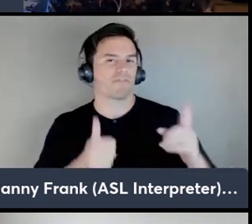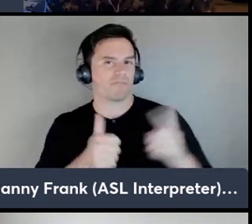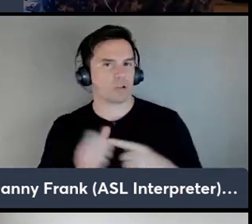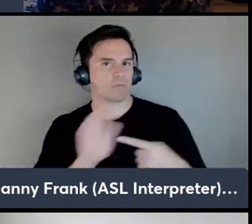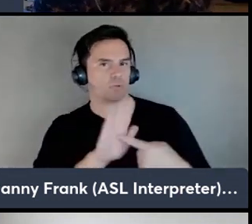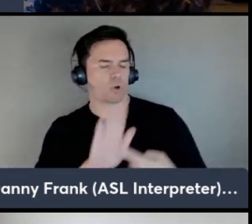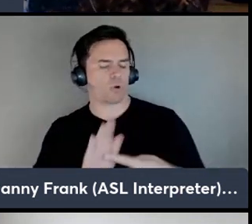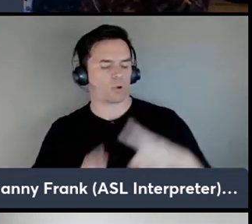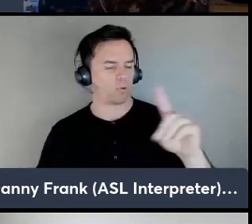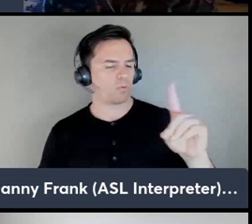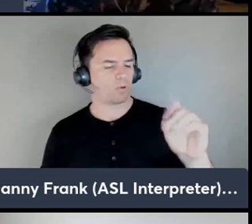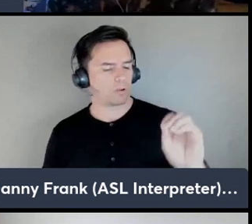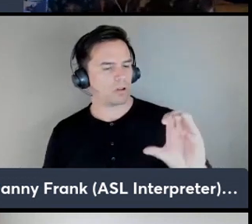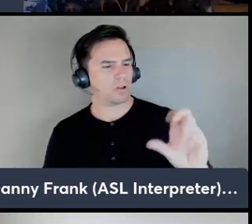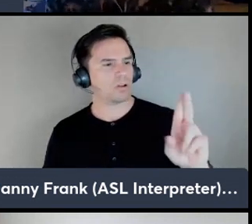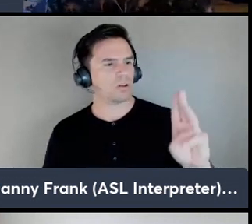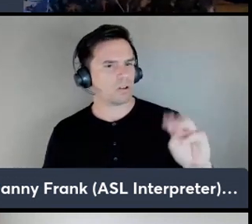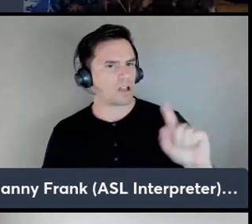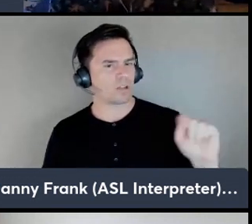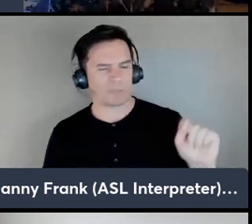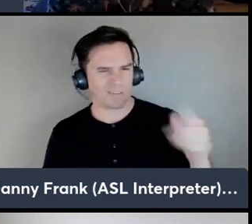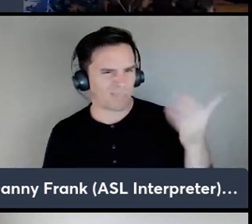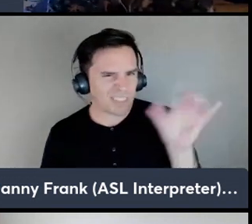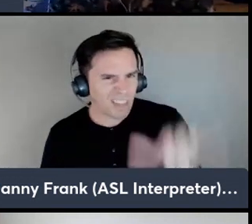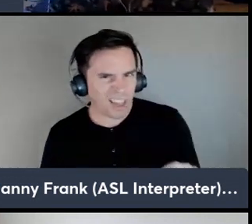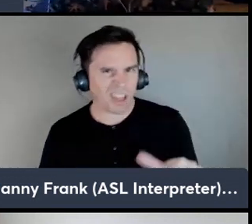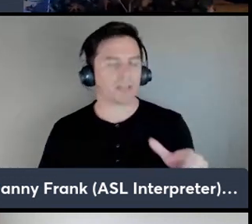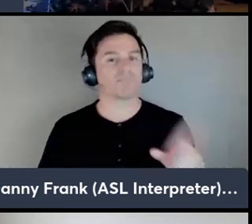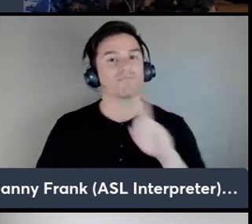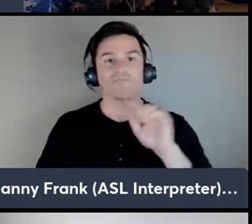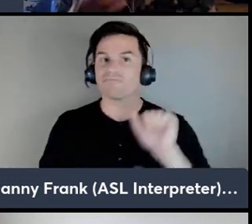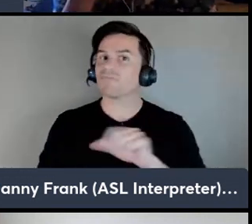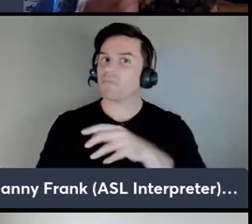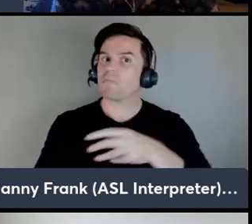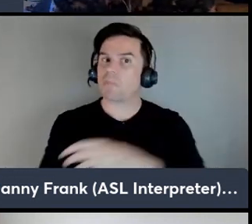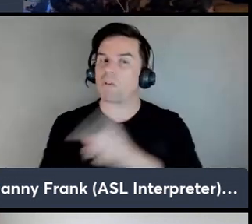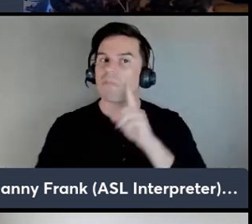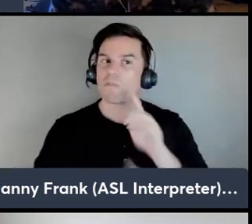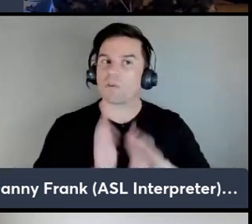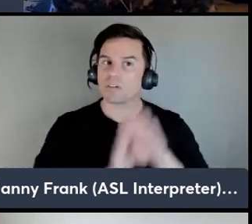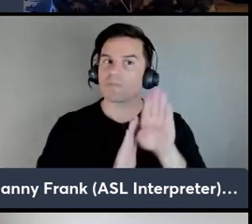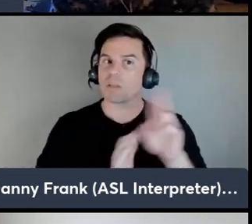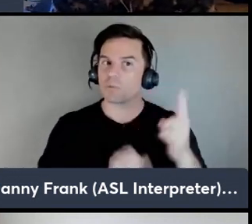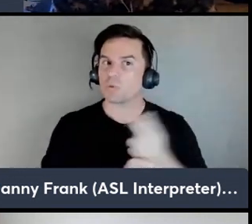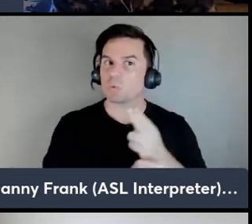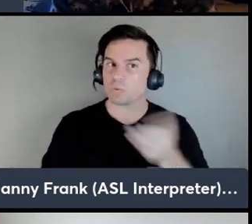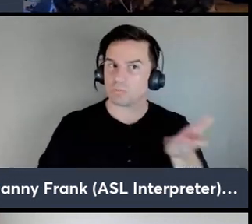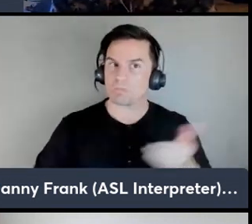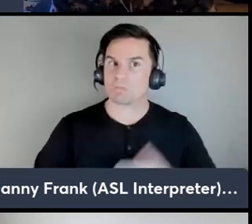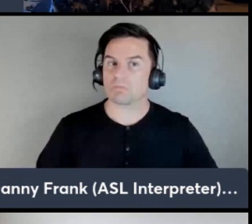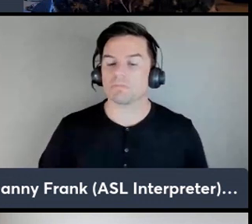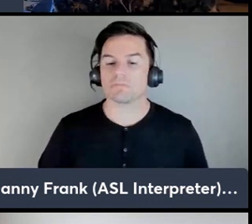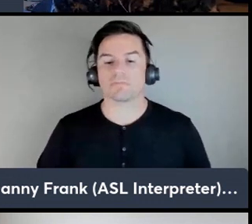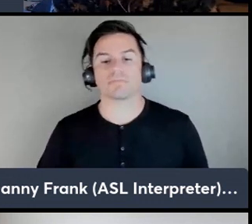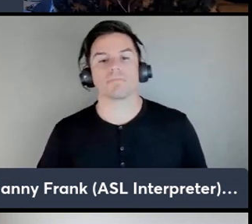it's very powerful for a lot of development use cases here. So I'm going to just